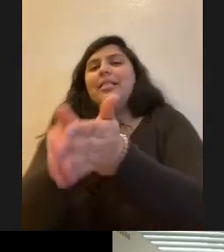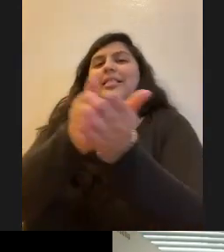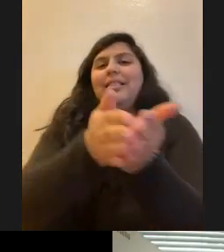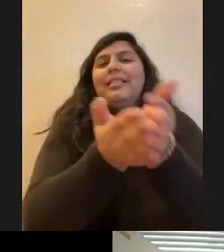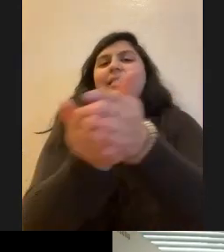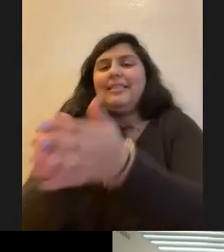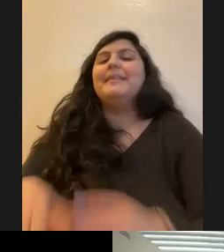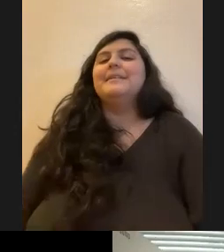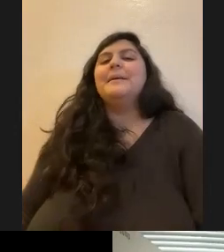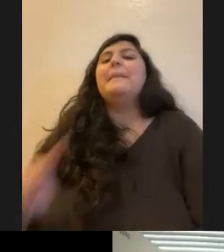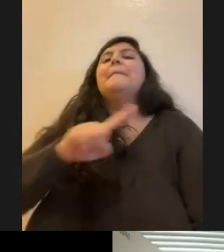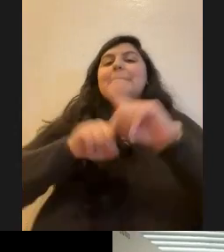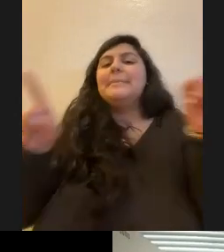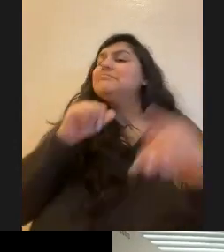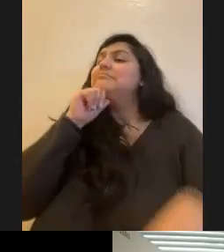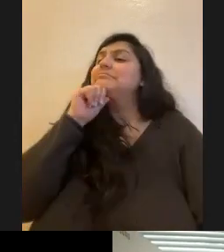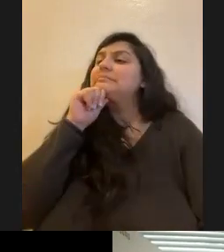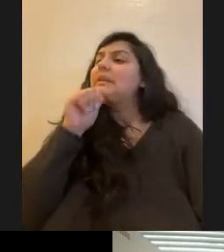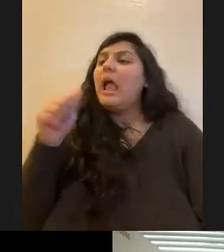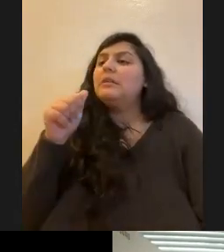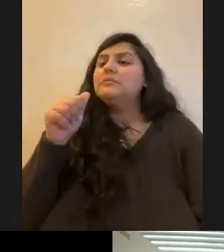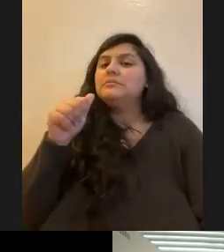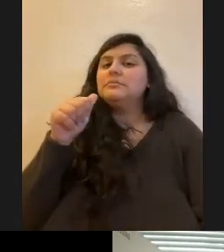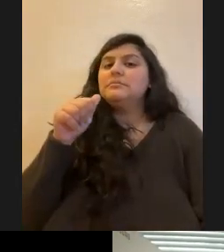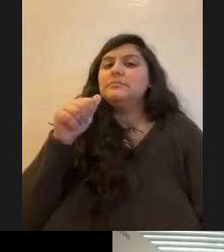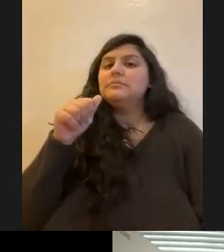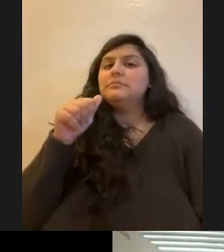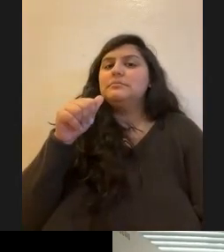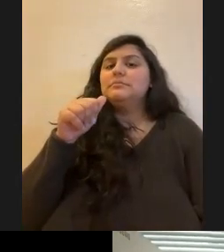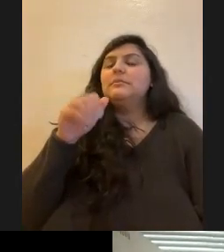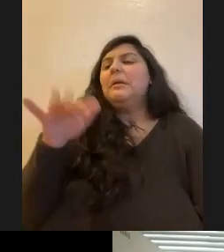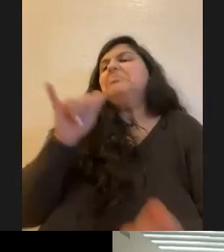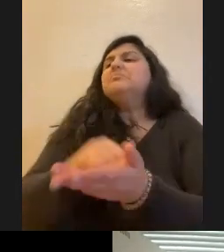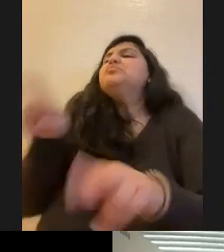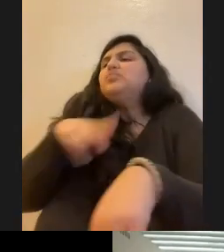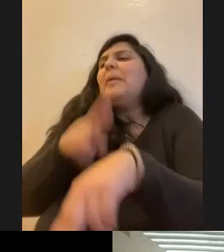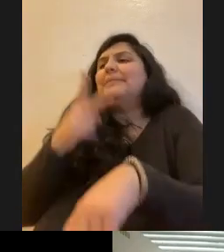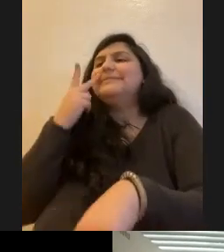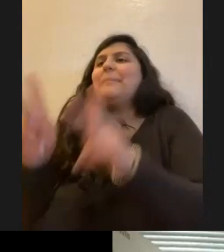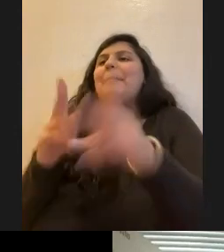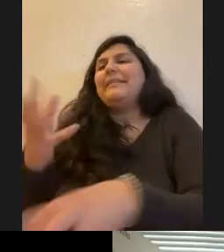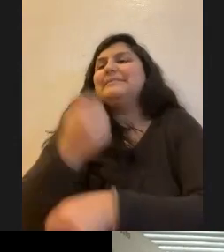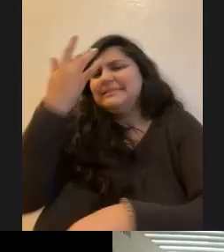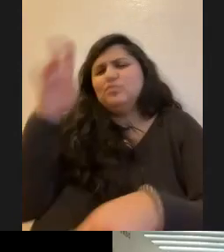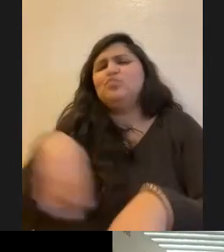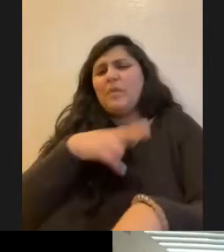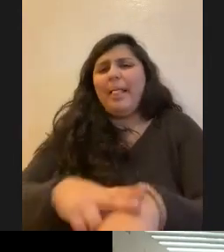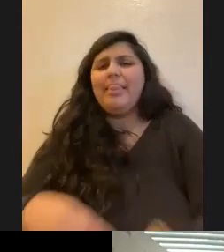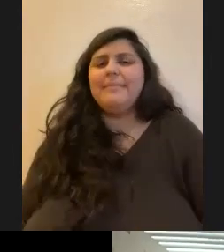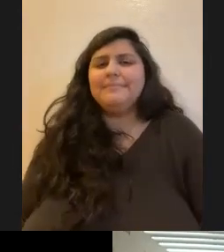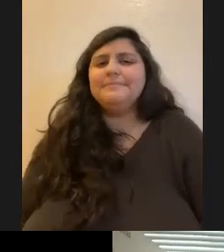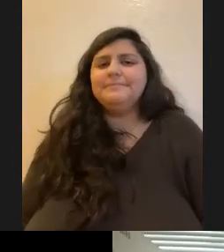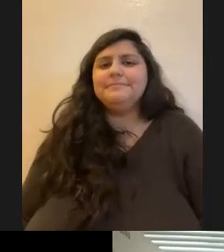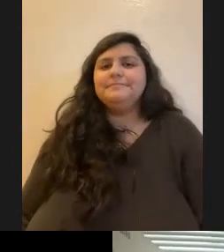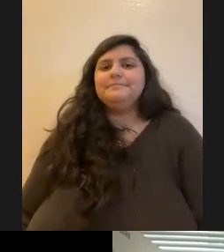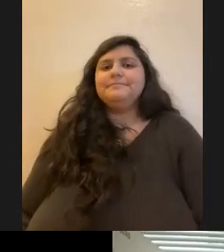But yeah, it's not uncommon to like not really see people for the passage. Yeah. Sometimes you can get like a